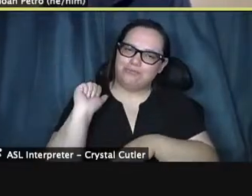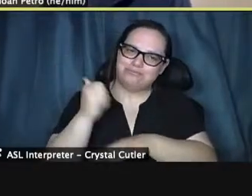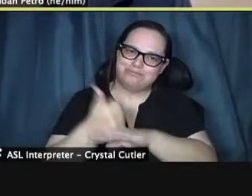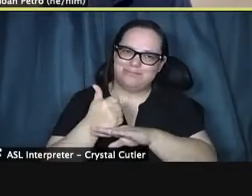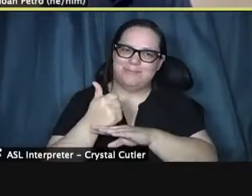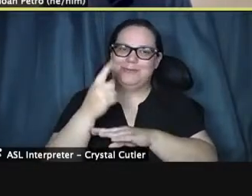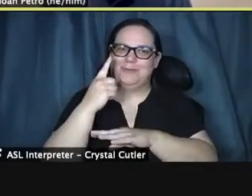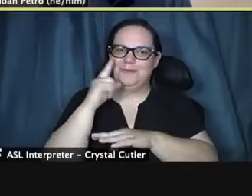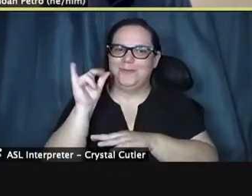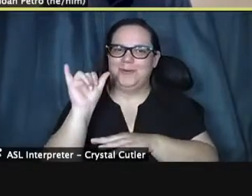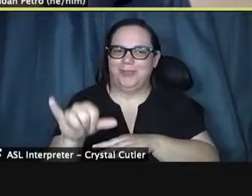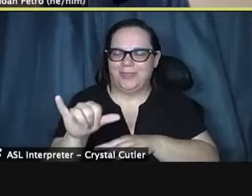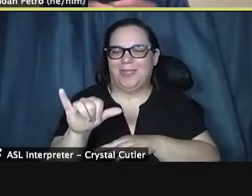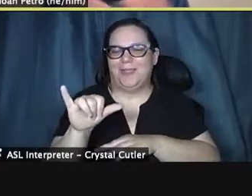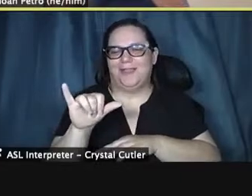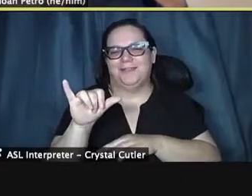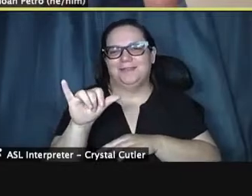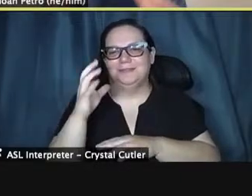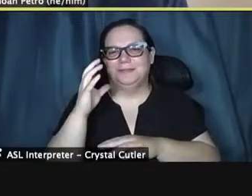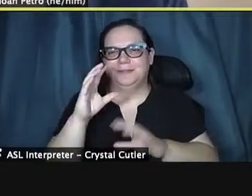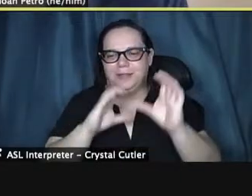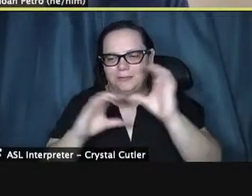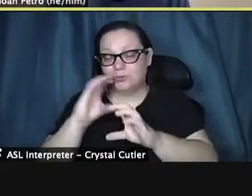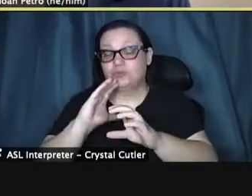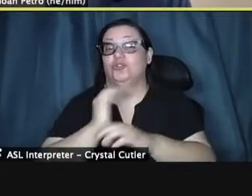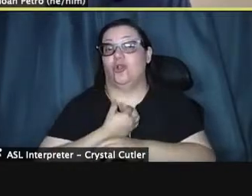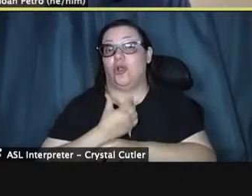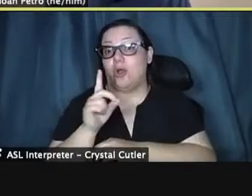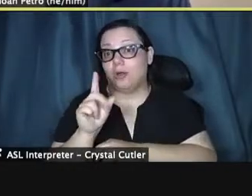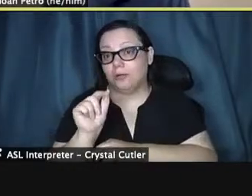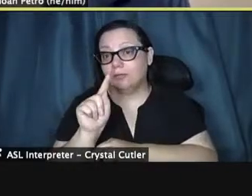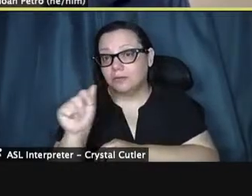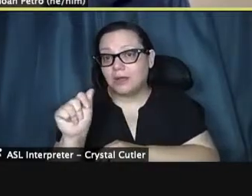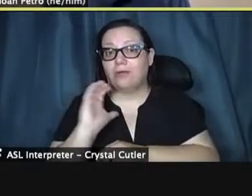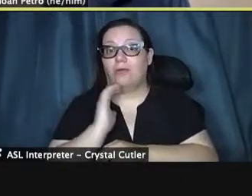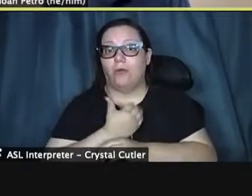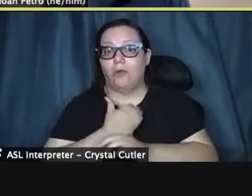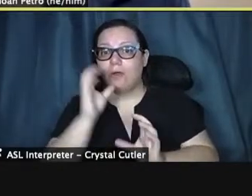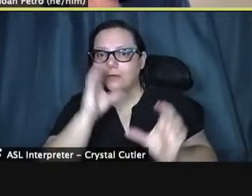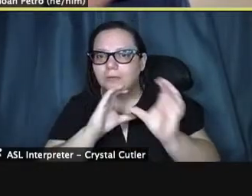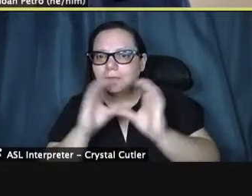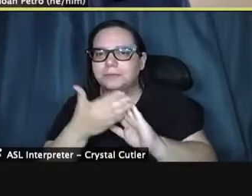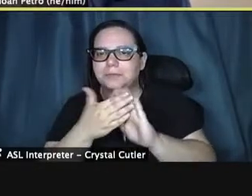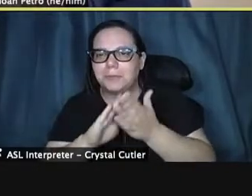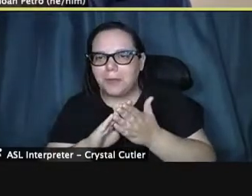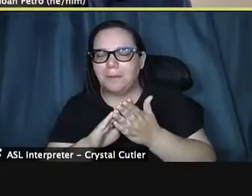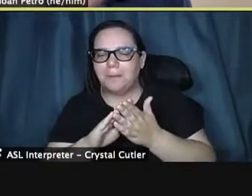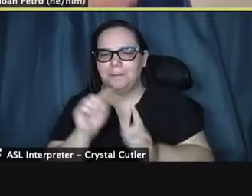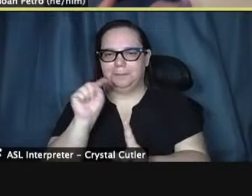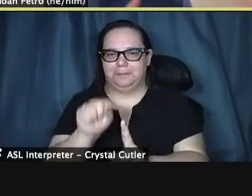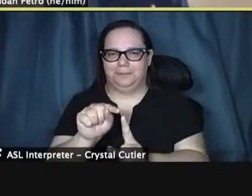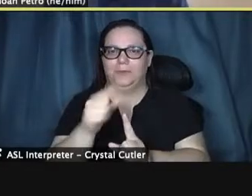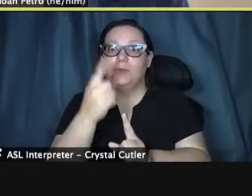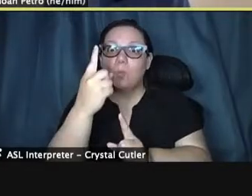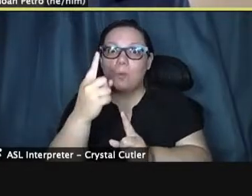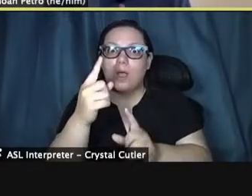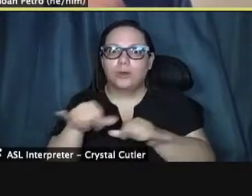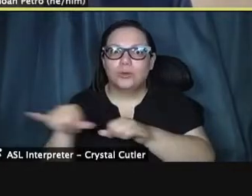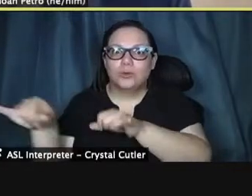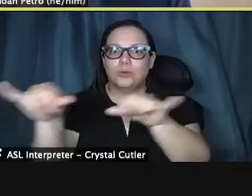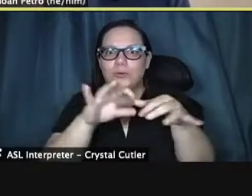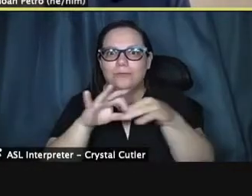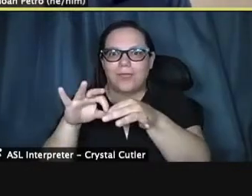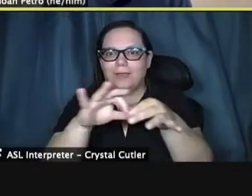lunar exploration. Our data and our observations become this thread of understanding all of the data sets. The one unifying factor apart from the